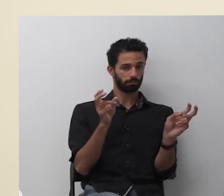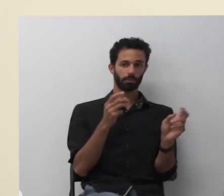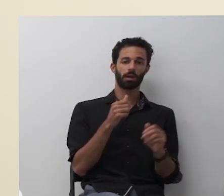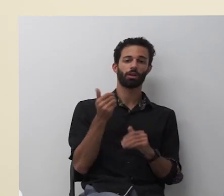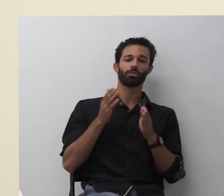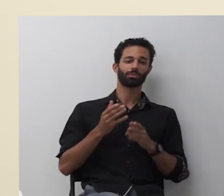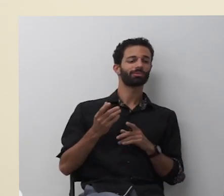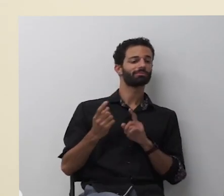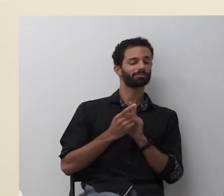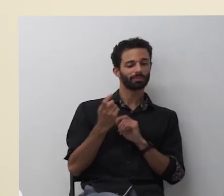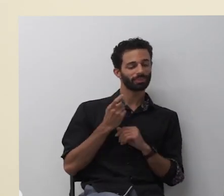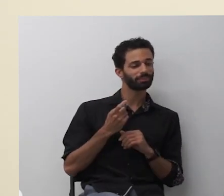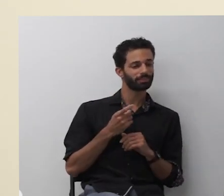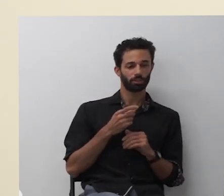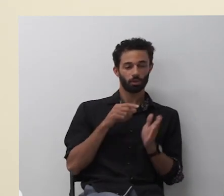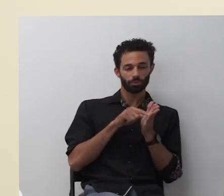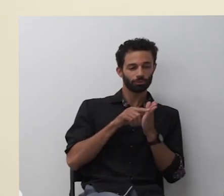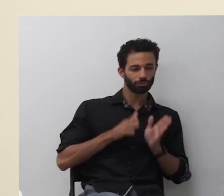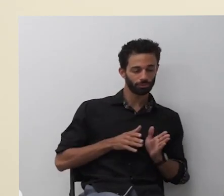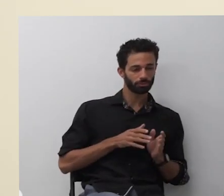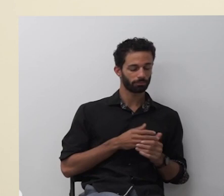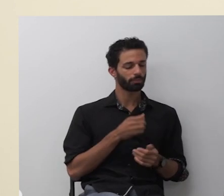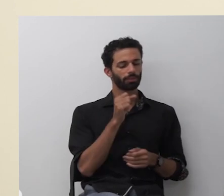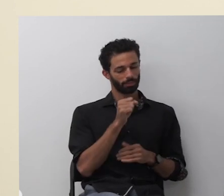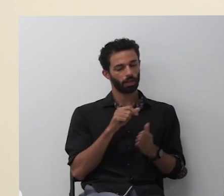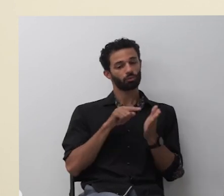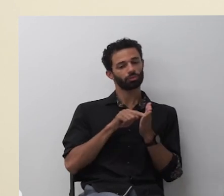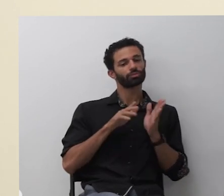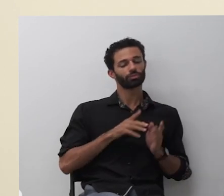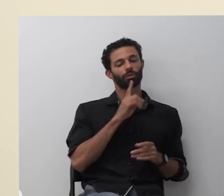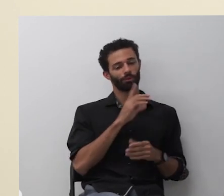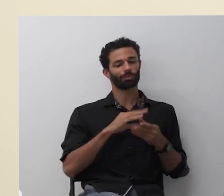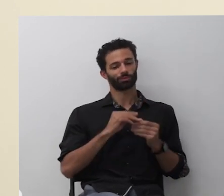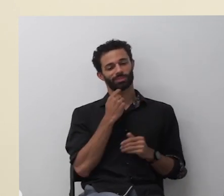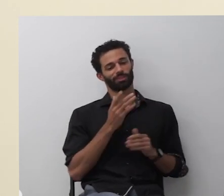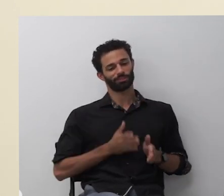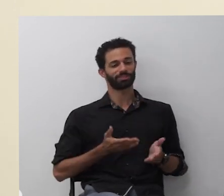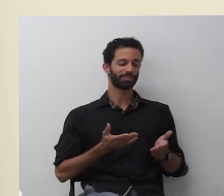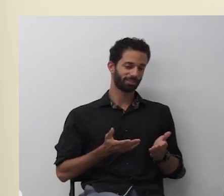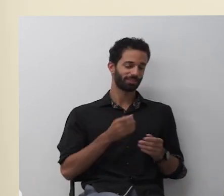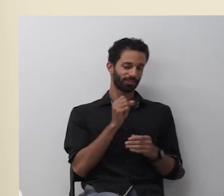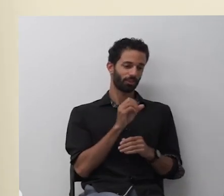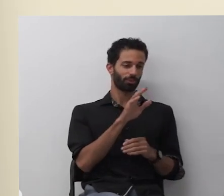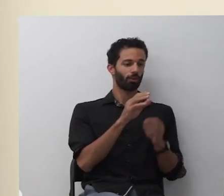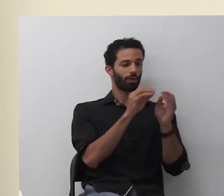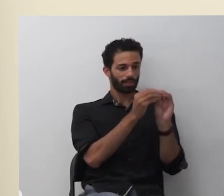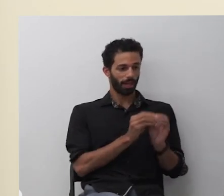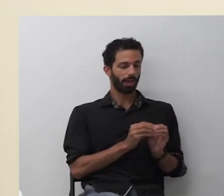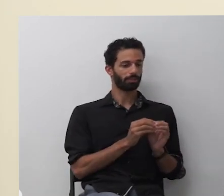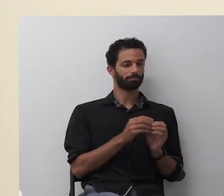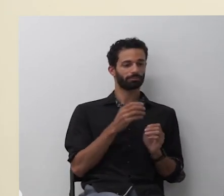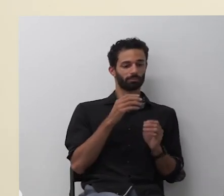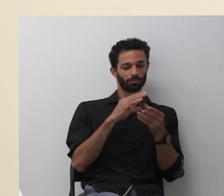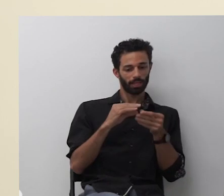was asking, well, what about researchers? And I was like, yeah, researchers are storytellers actually. So you take your data and your anecdotes and you're actually